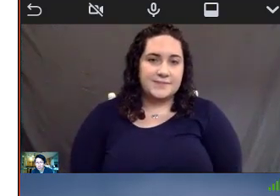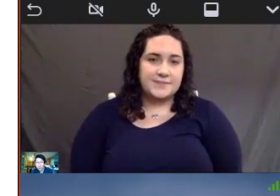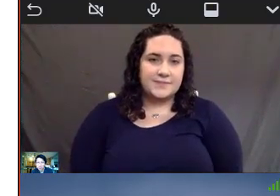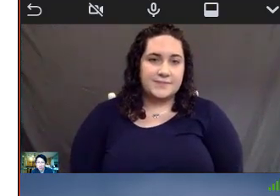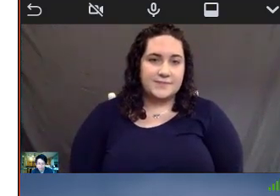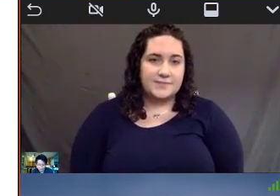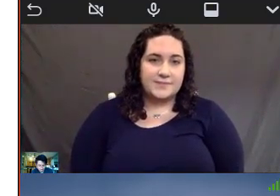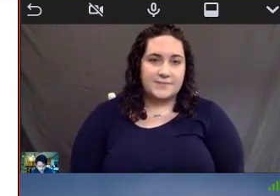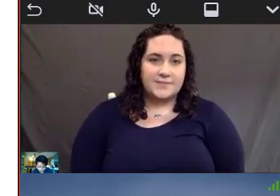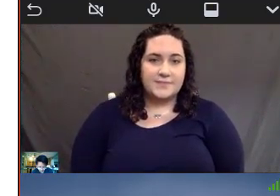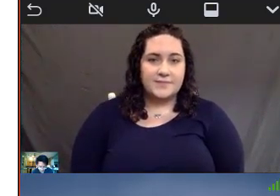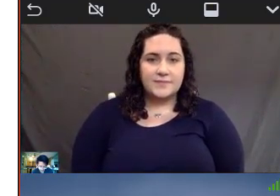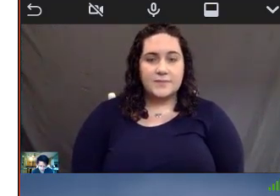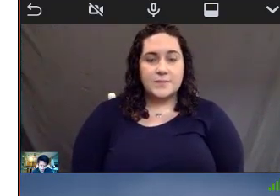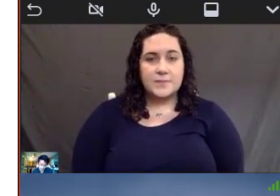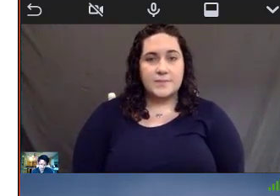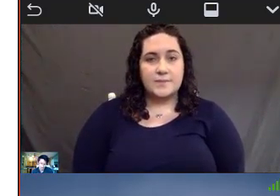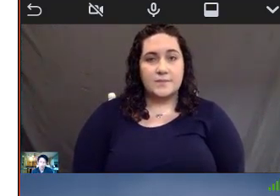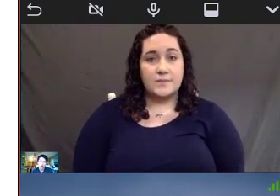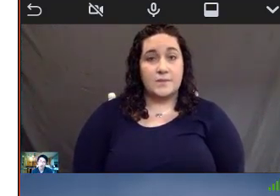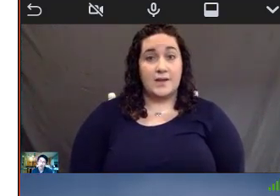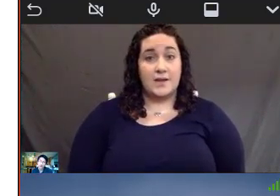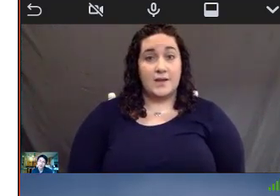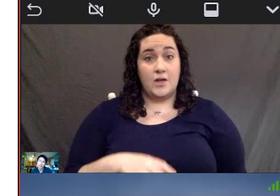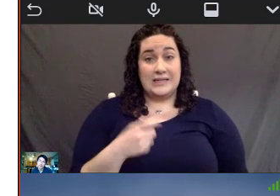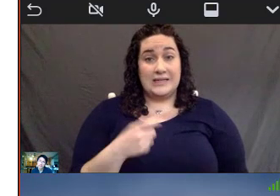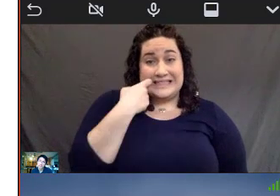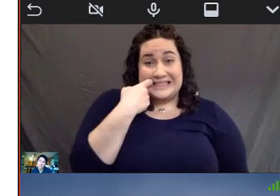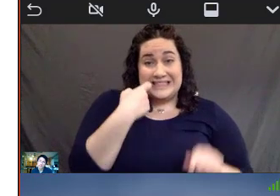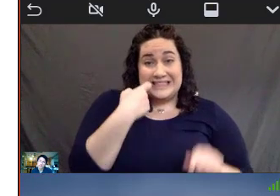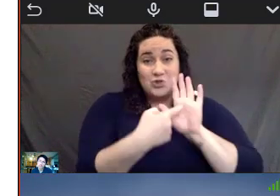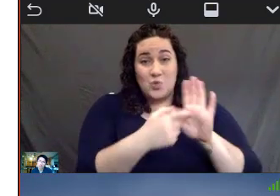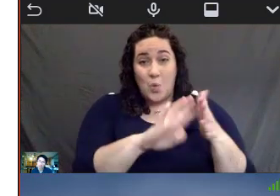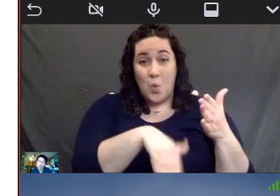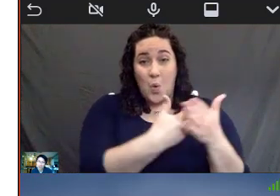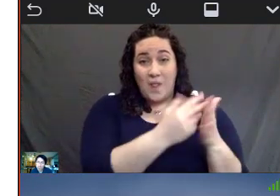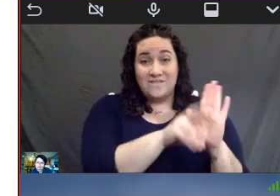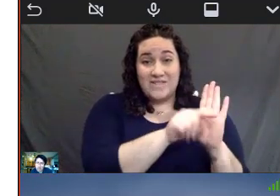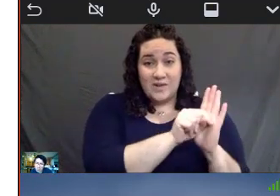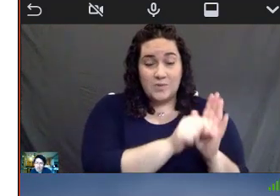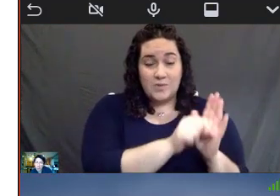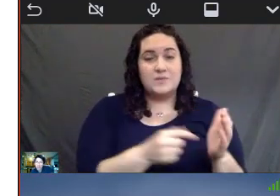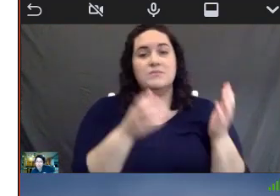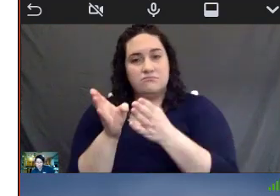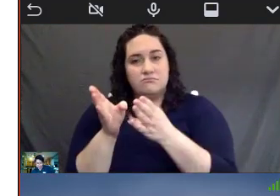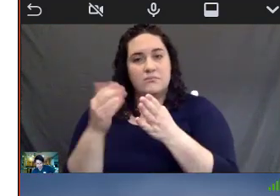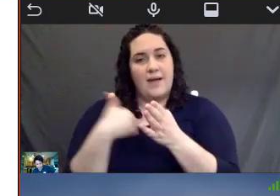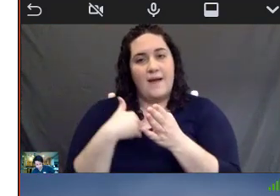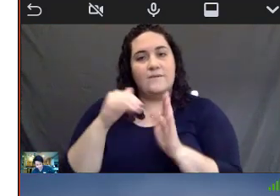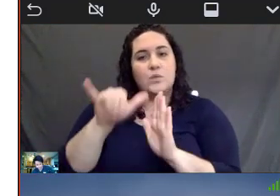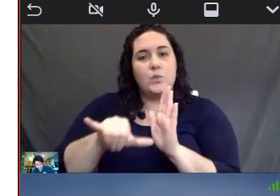The same videos are also available with the following YouTube links. So I haven't posted